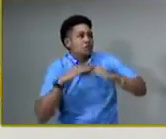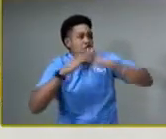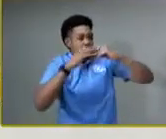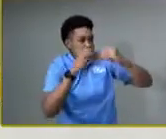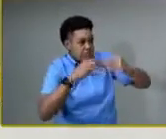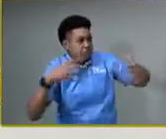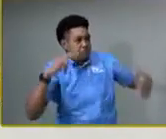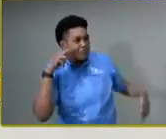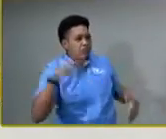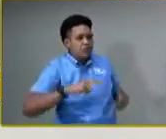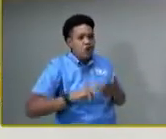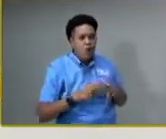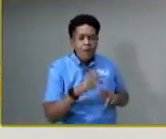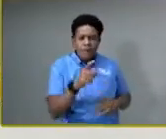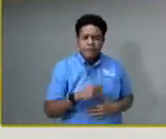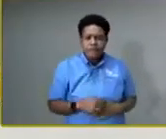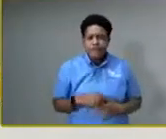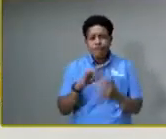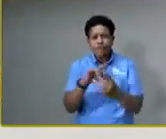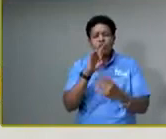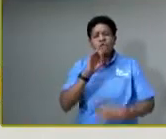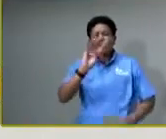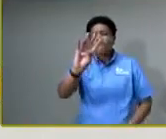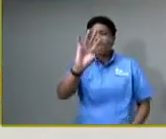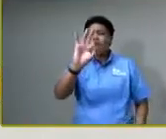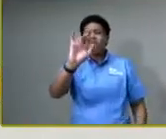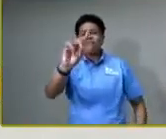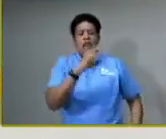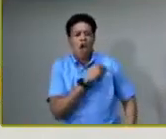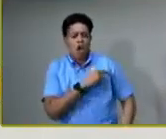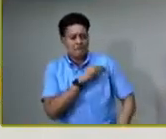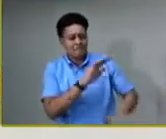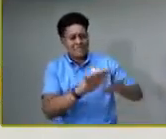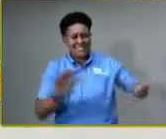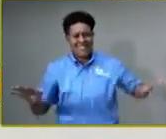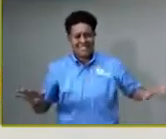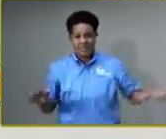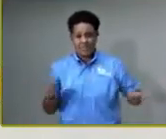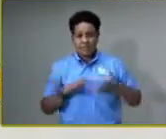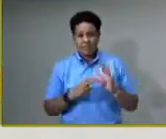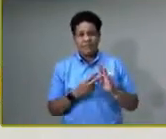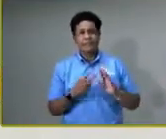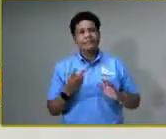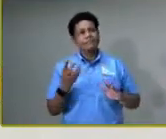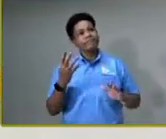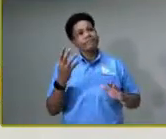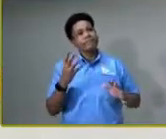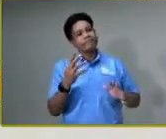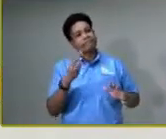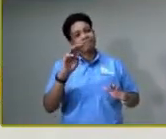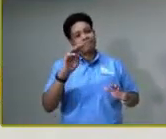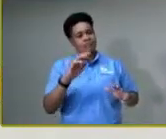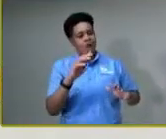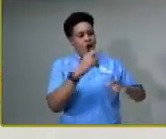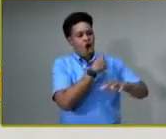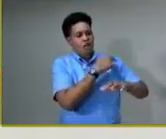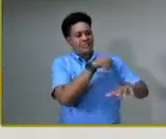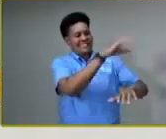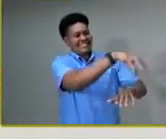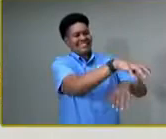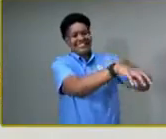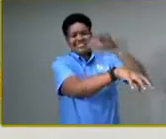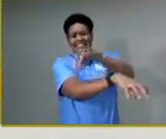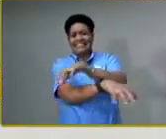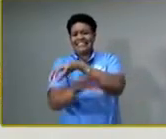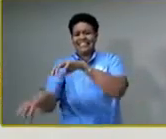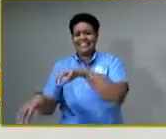numbers. In terms of the 4 field hospitals, that's another important response to the challenge. To further increase